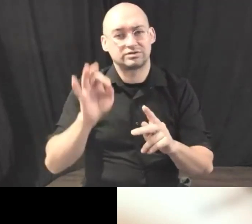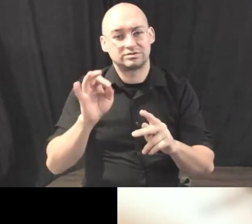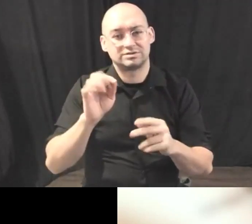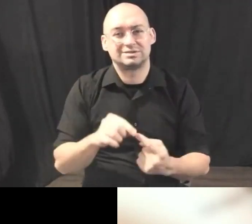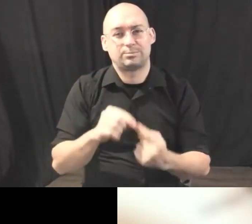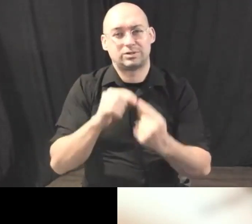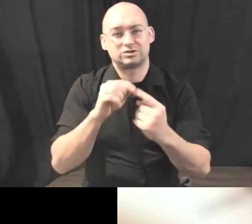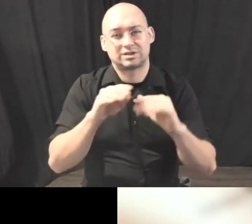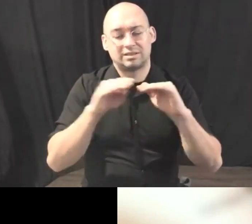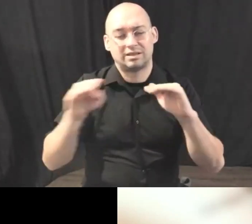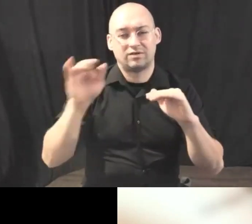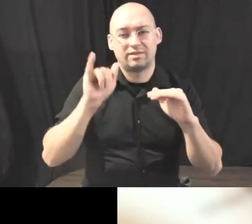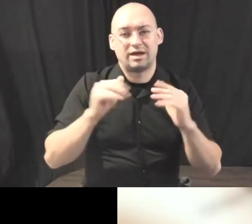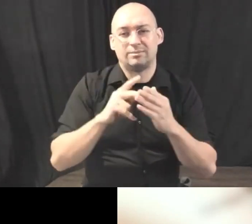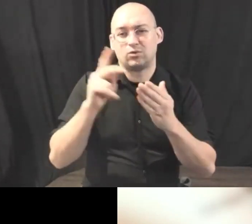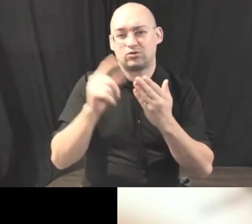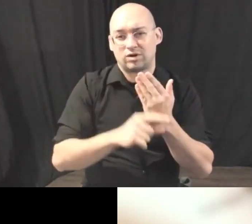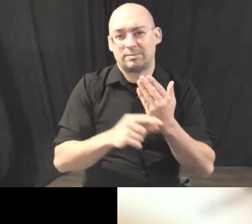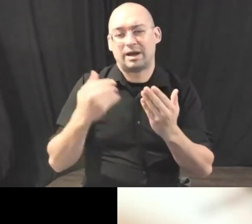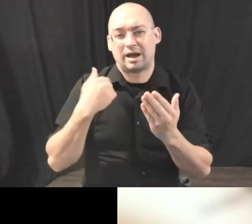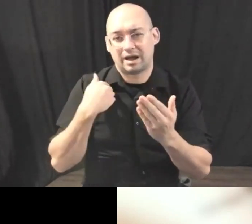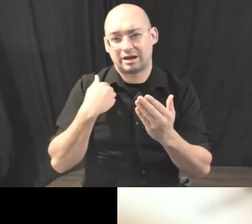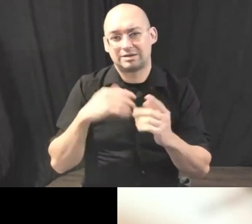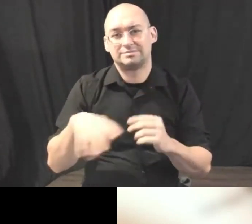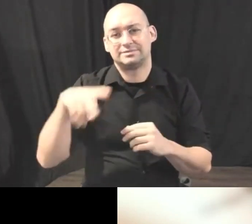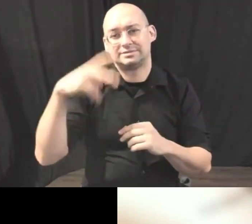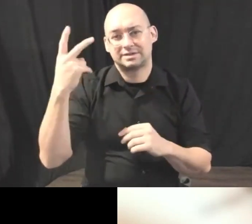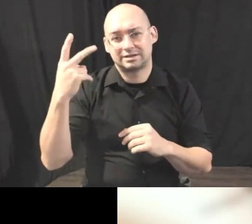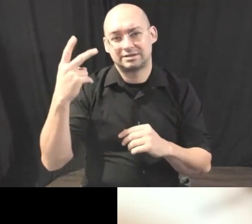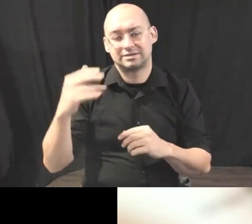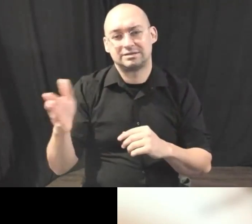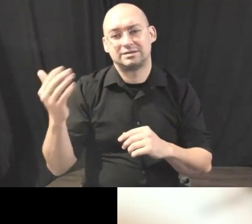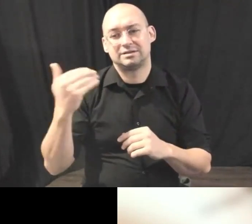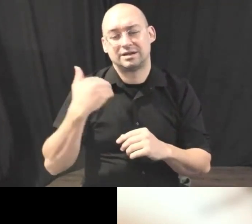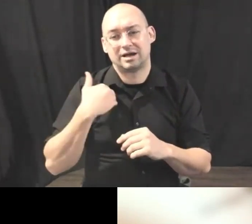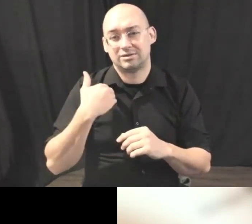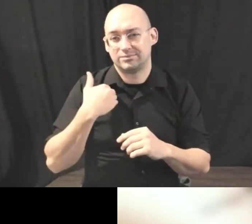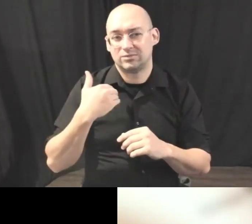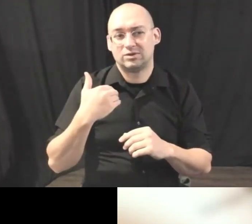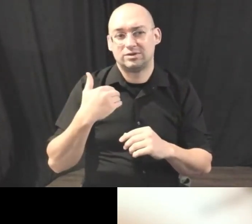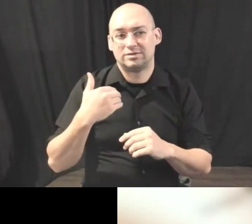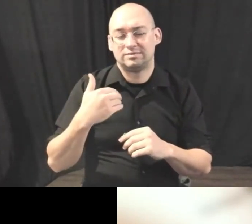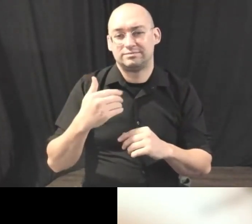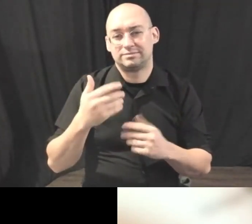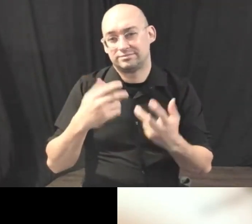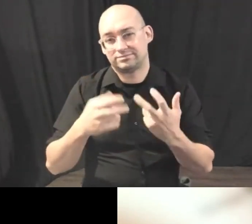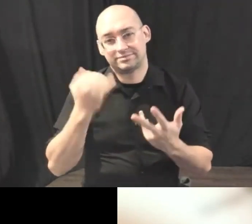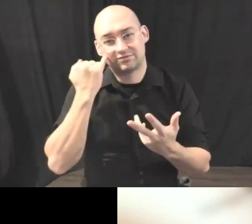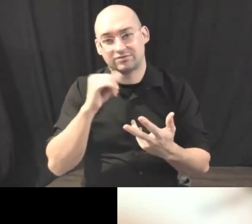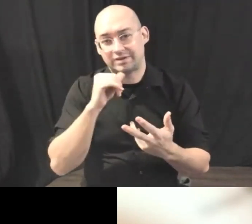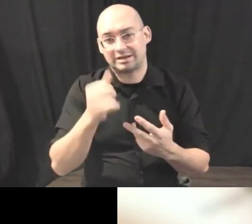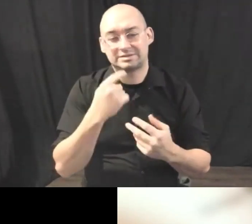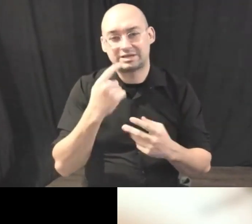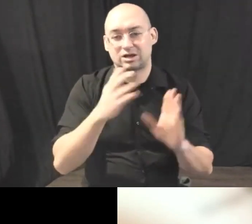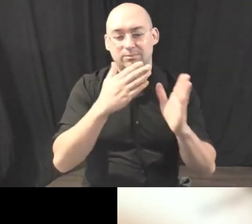that program has had. Secondly, I would be remiss if I didn't bring up the Community Living Fund. The